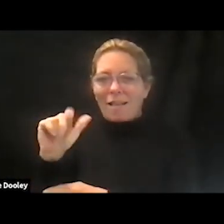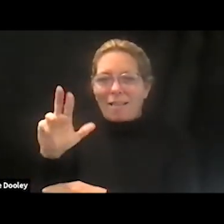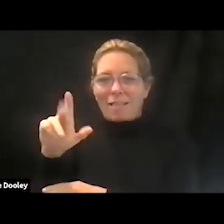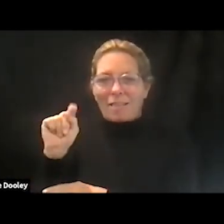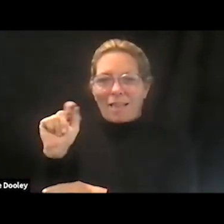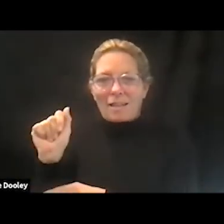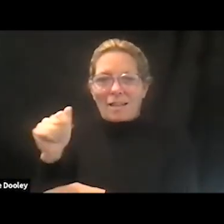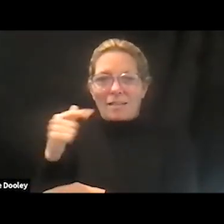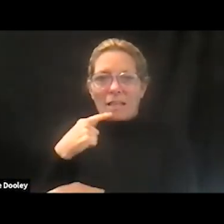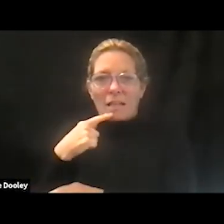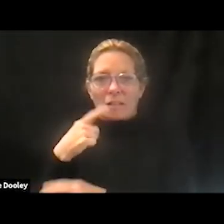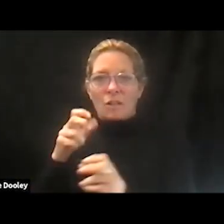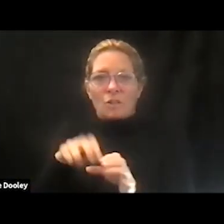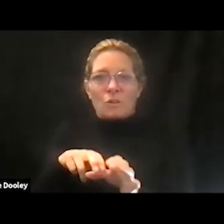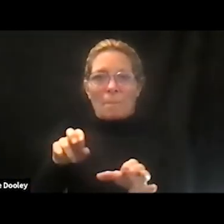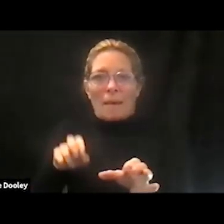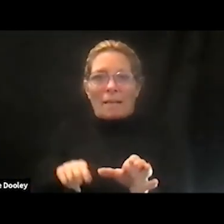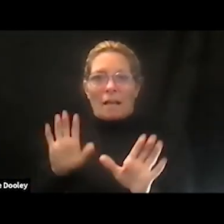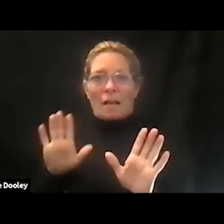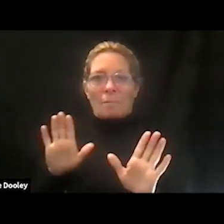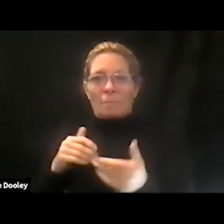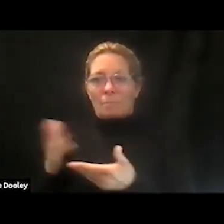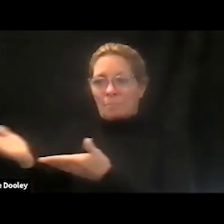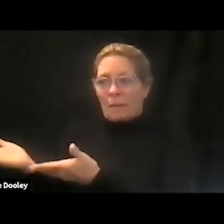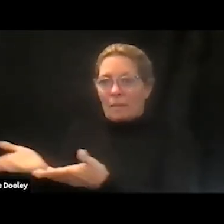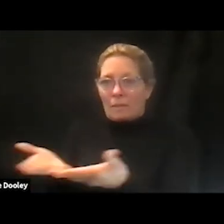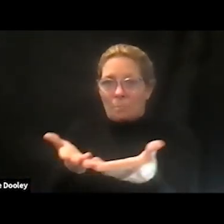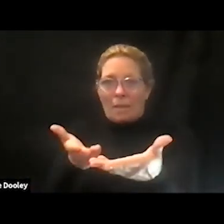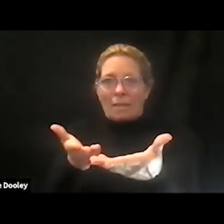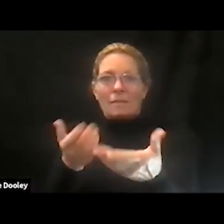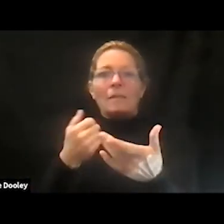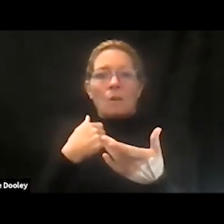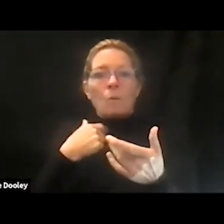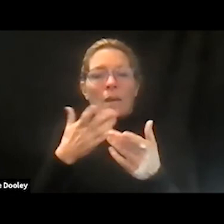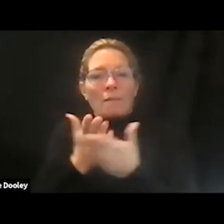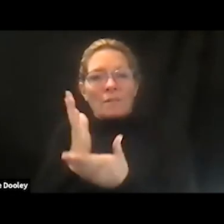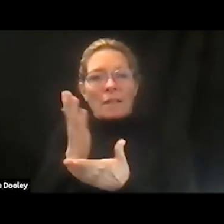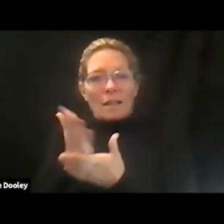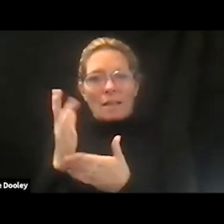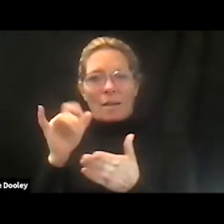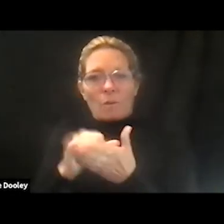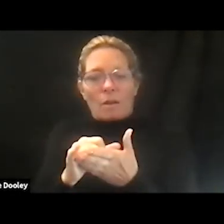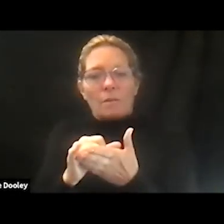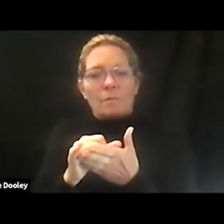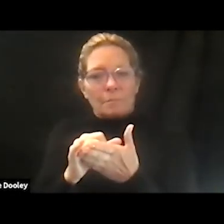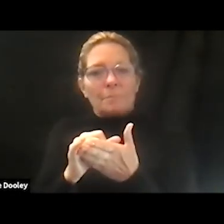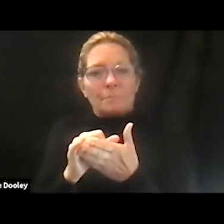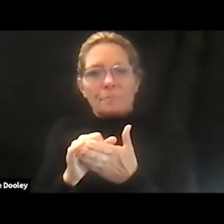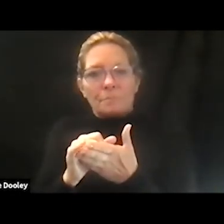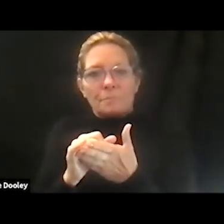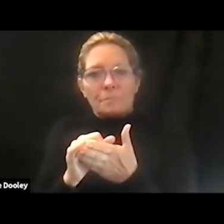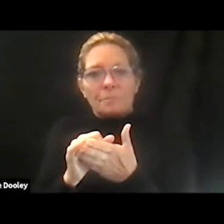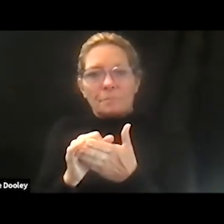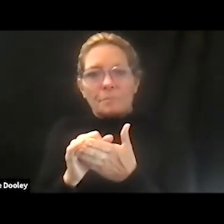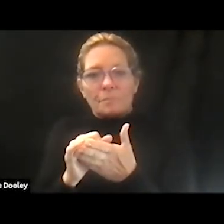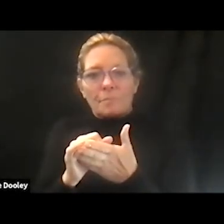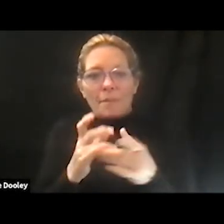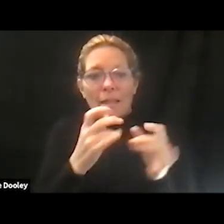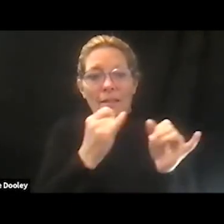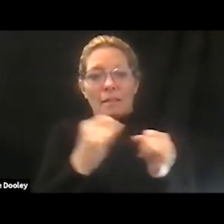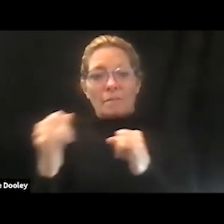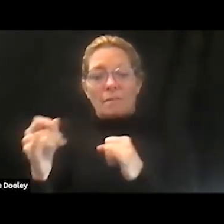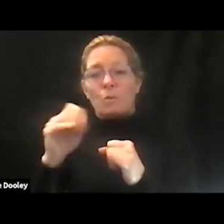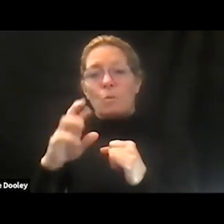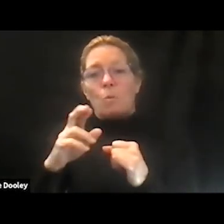sharing, to back up and to make space. We have to do that. And so as an individual or